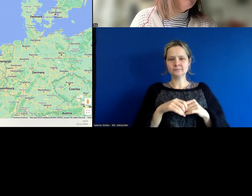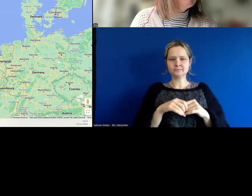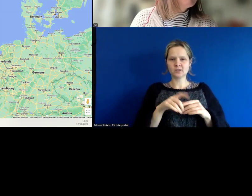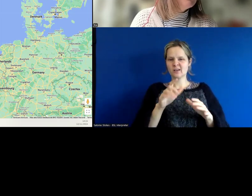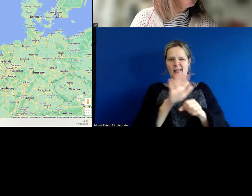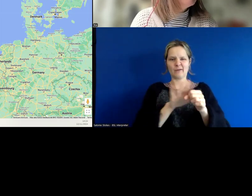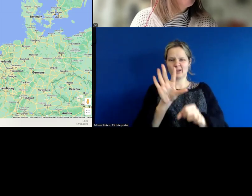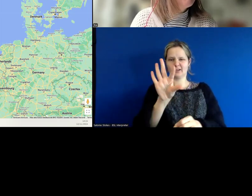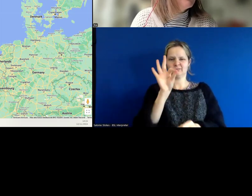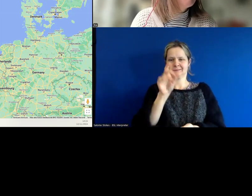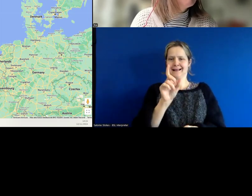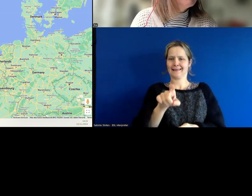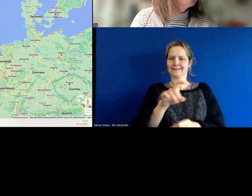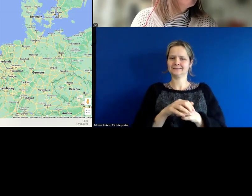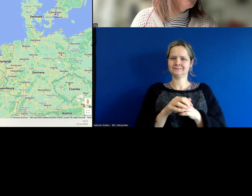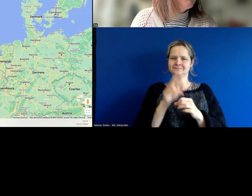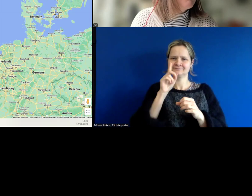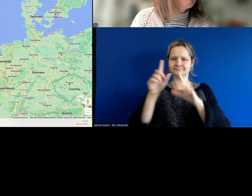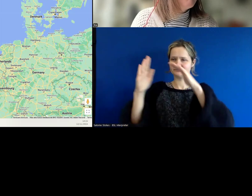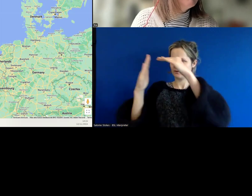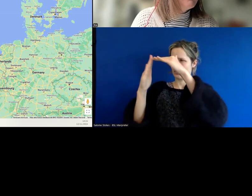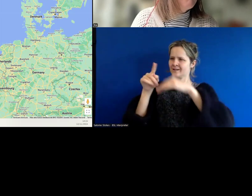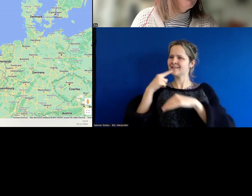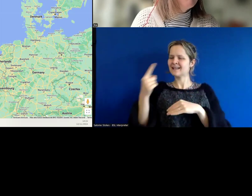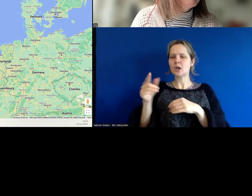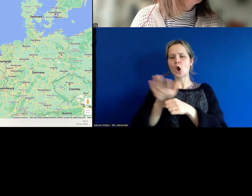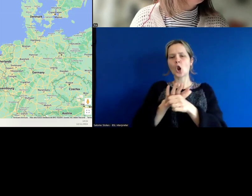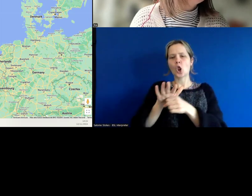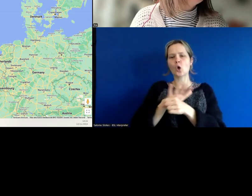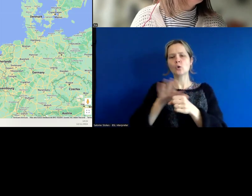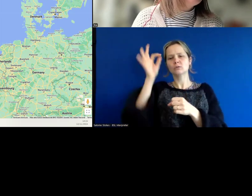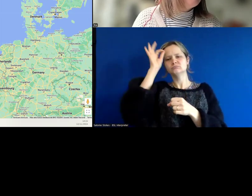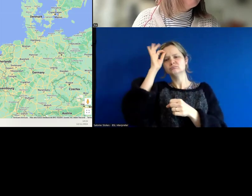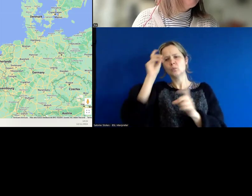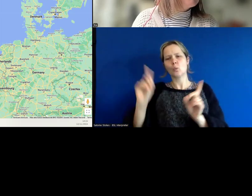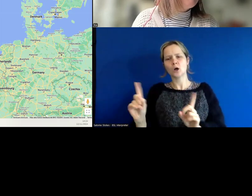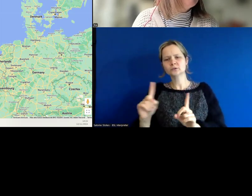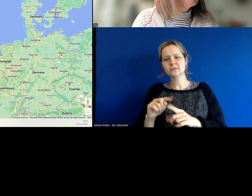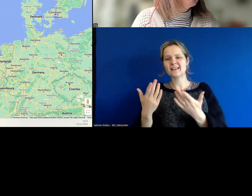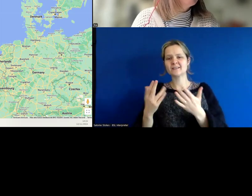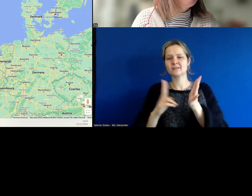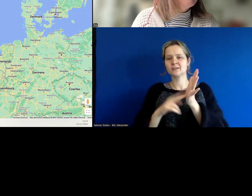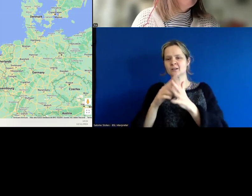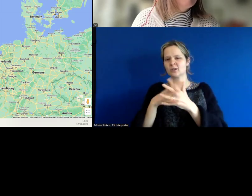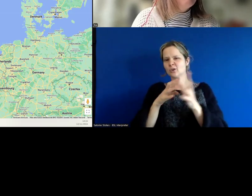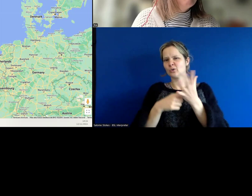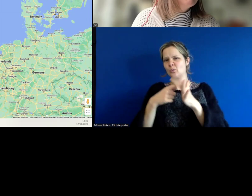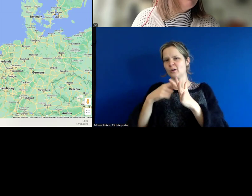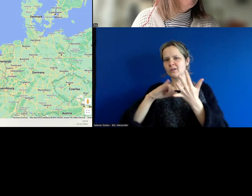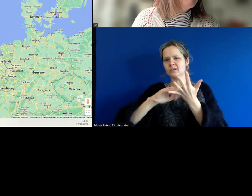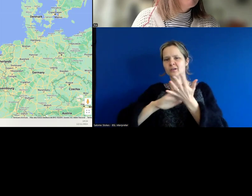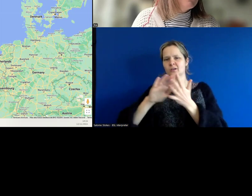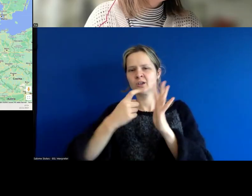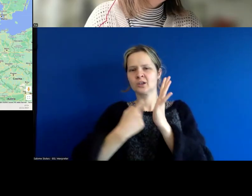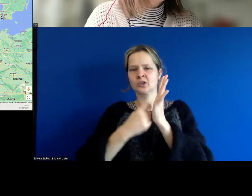an area, you'll see that in the corner, it's telling you what local authority you're hovering over. So that's Newark and Sherwood, for example. And the value in that corner is the